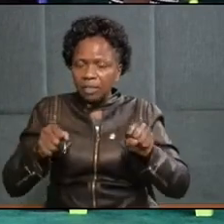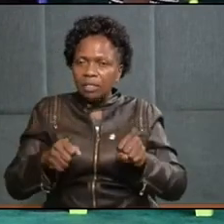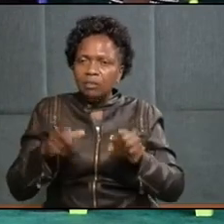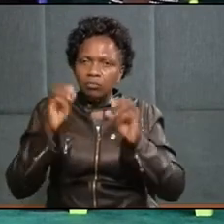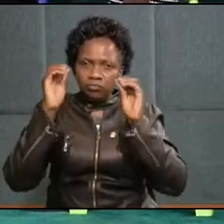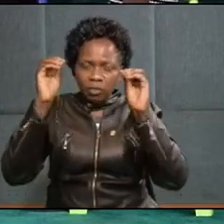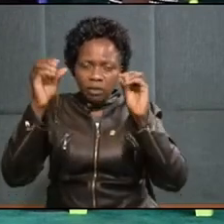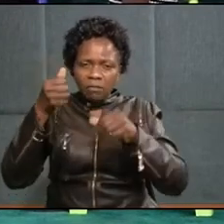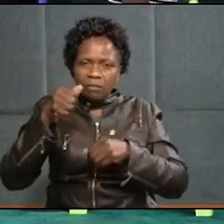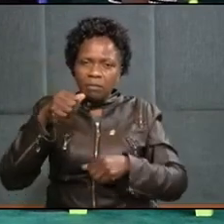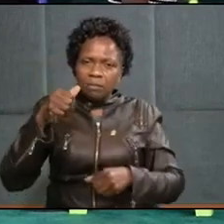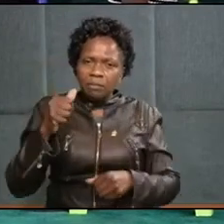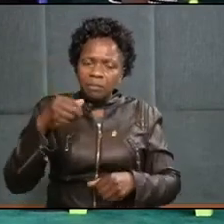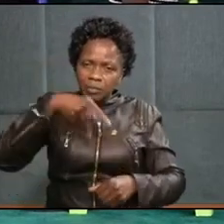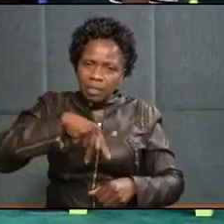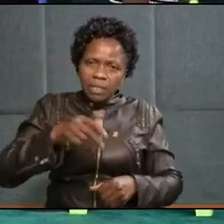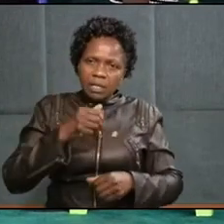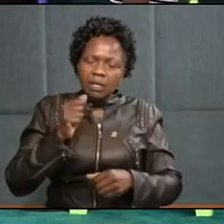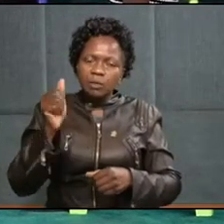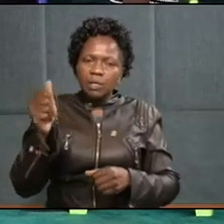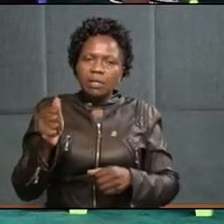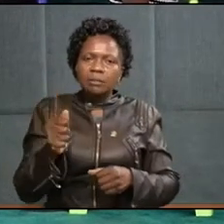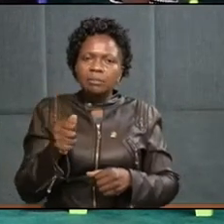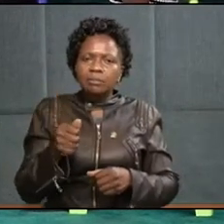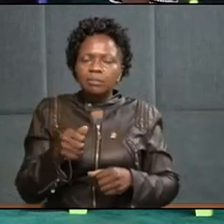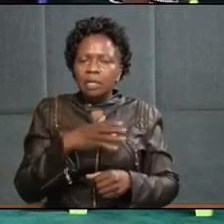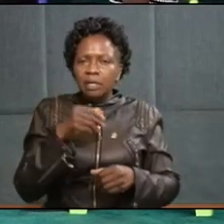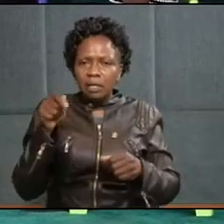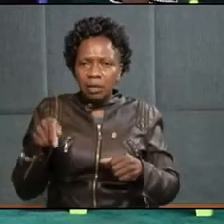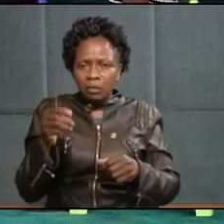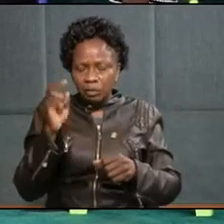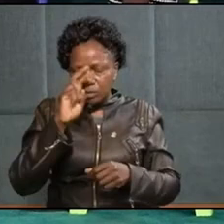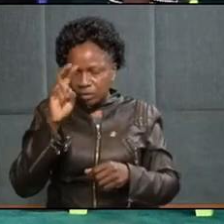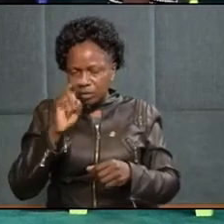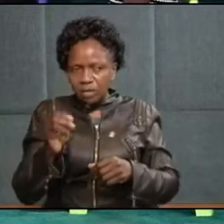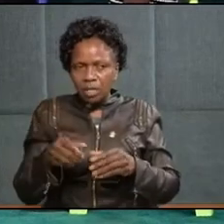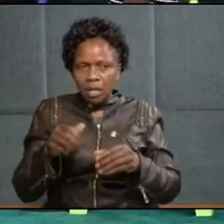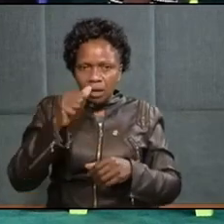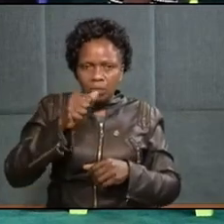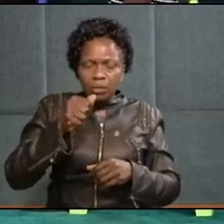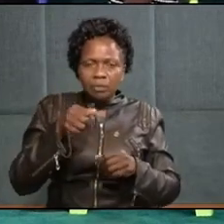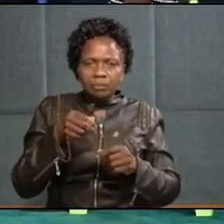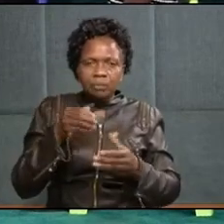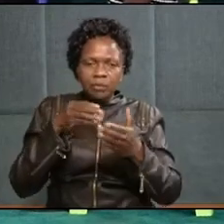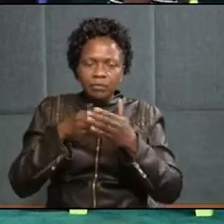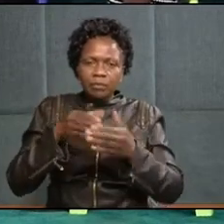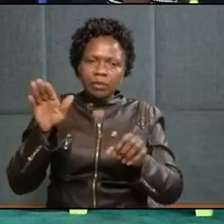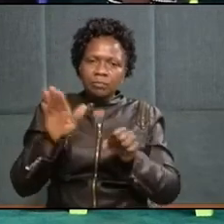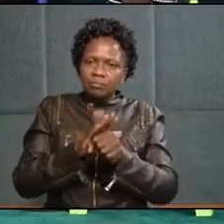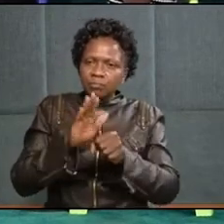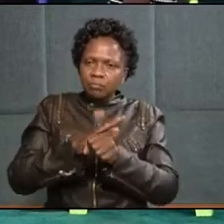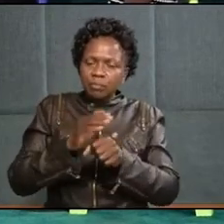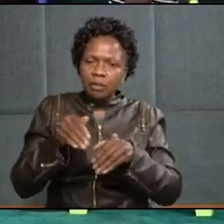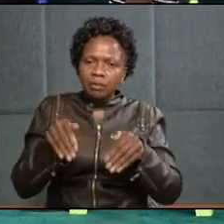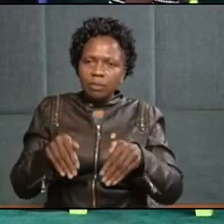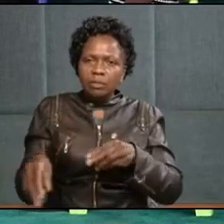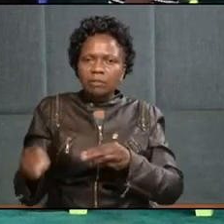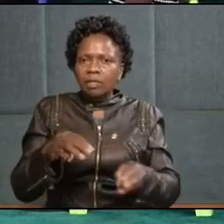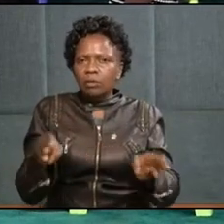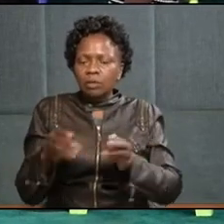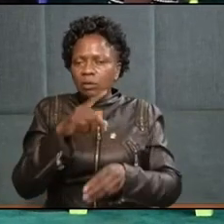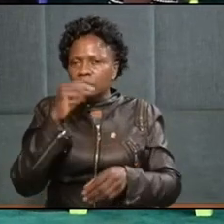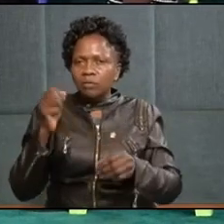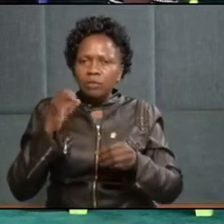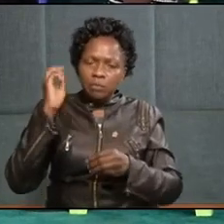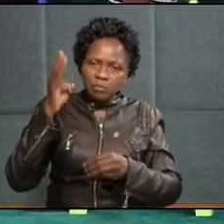of Priscilla and Aquila. And now we see Apollo is fully instructed in the ways of the Lord and he was now ready to go